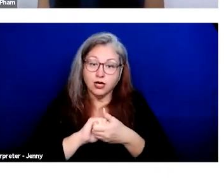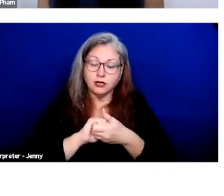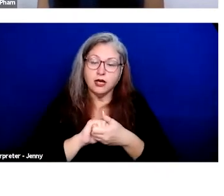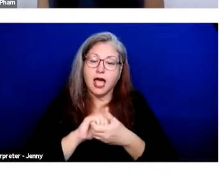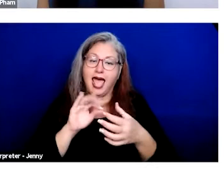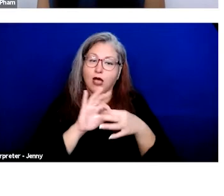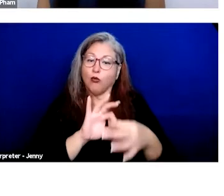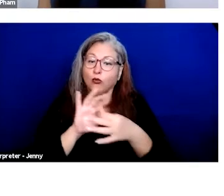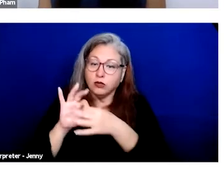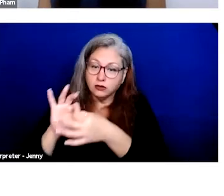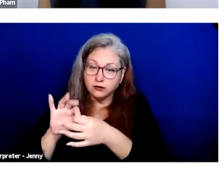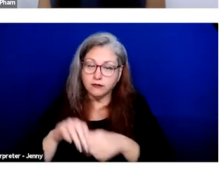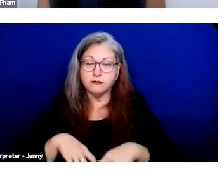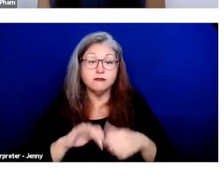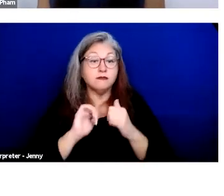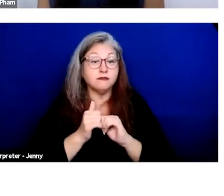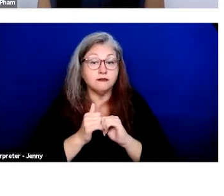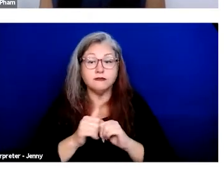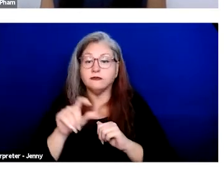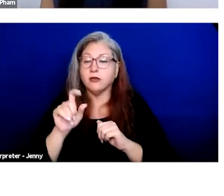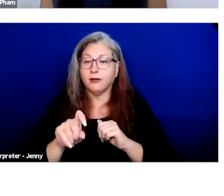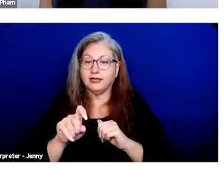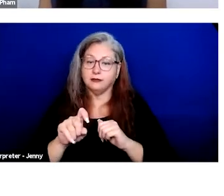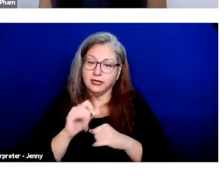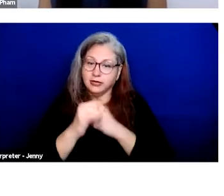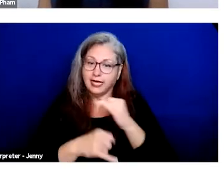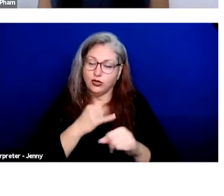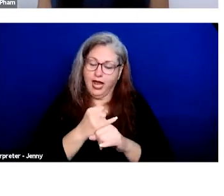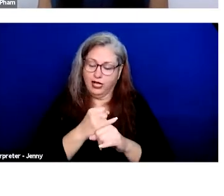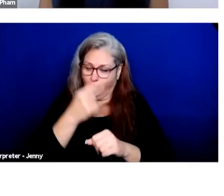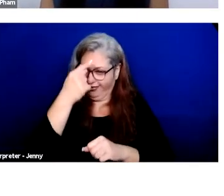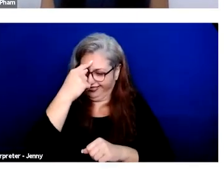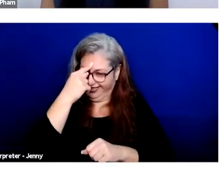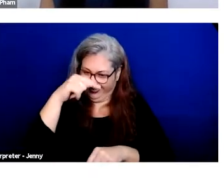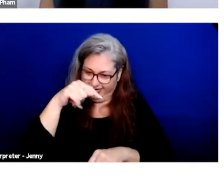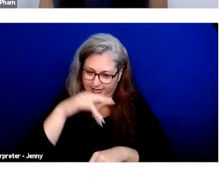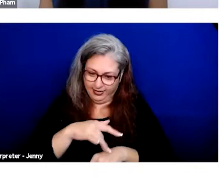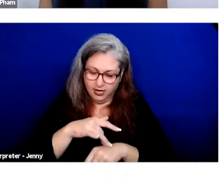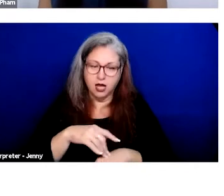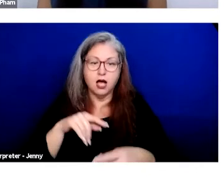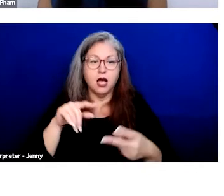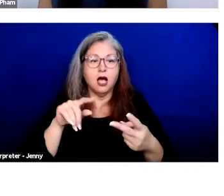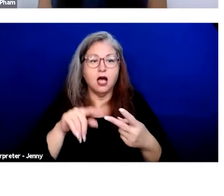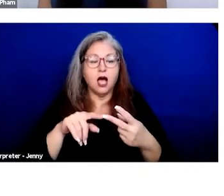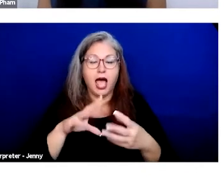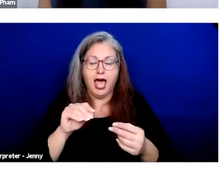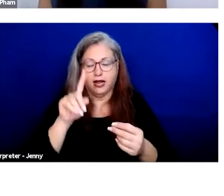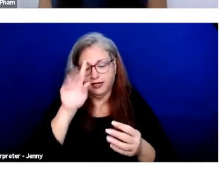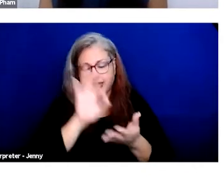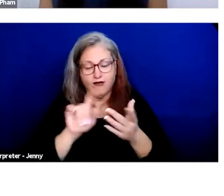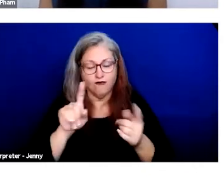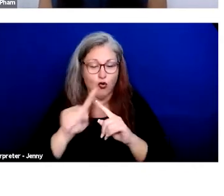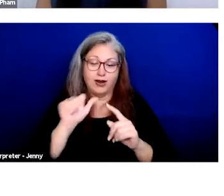relational. To do this, they have to be internationalist, and they have to account not only for the public-facing